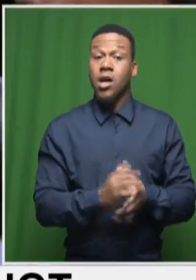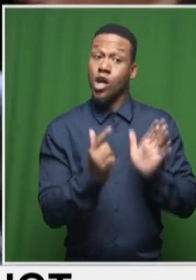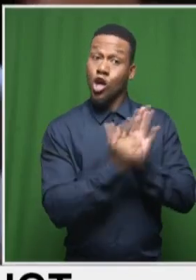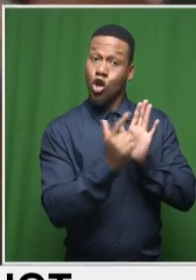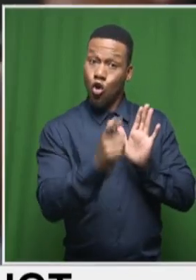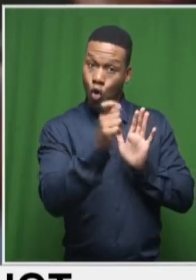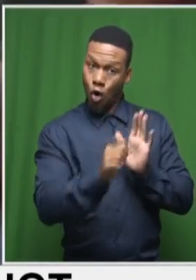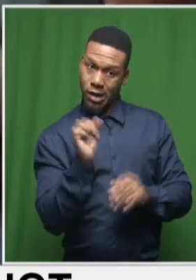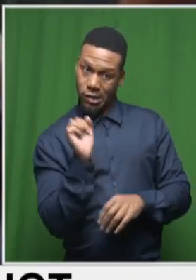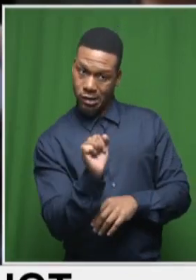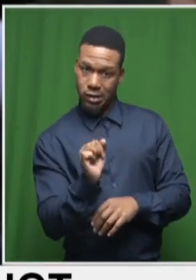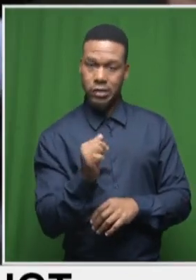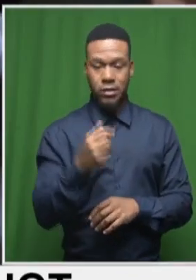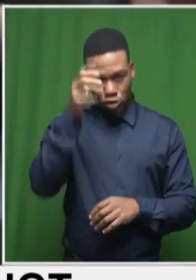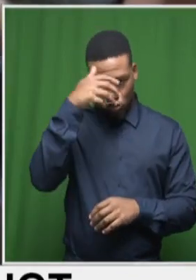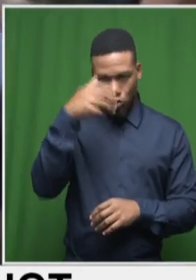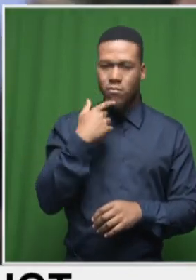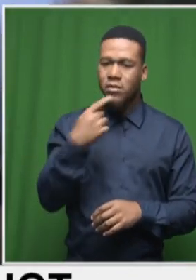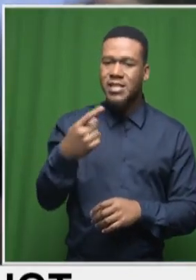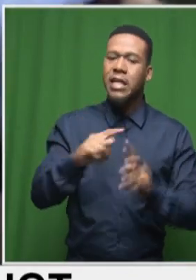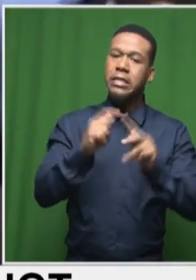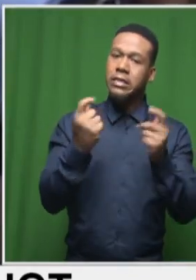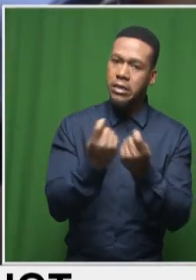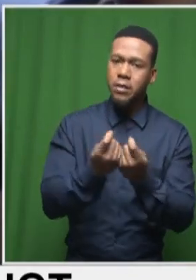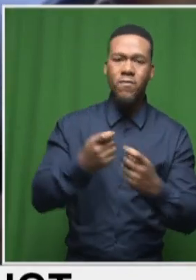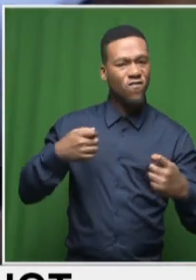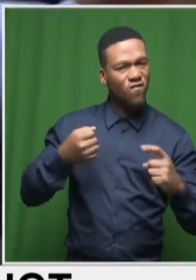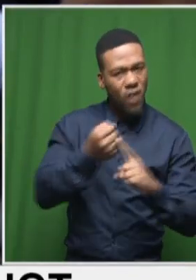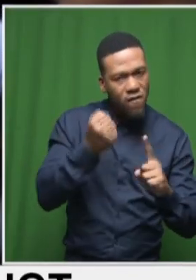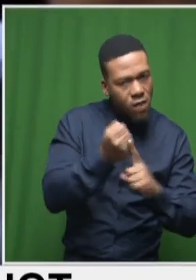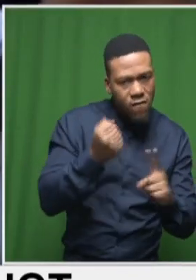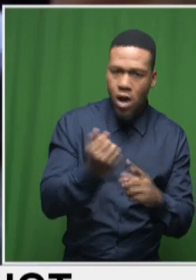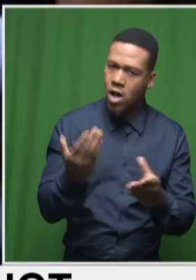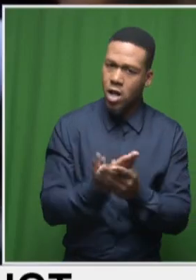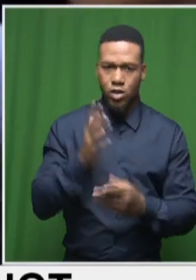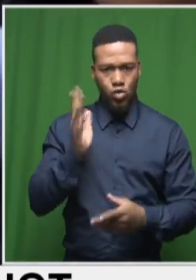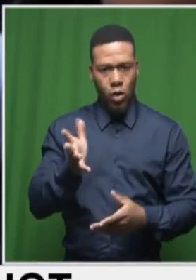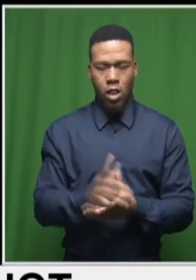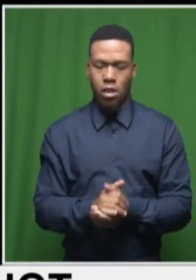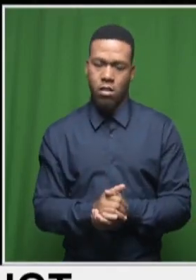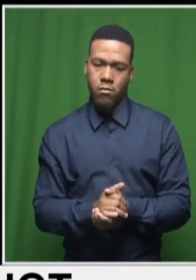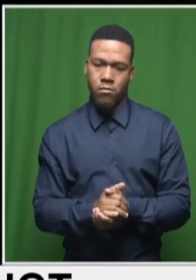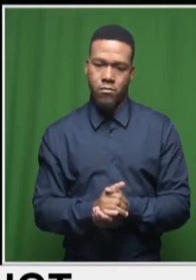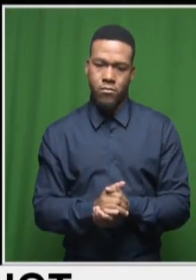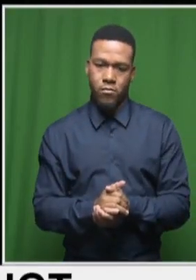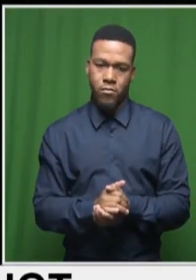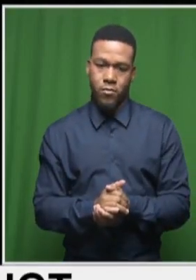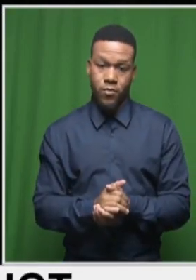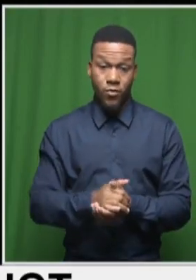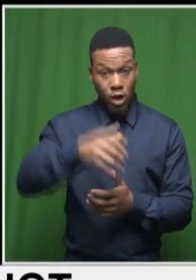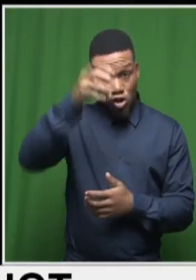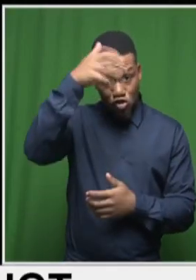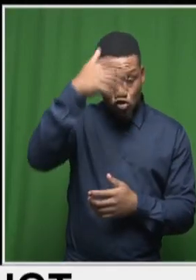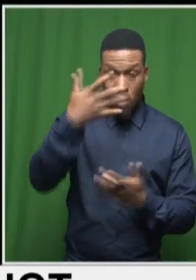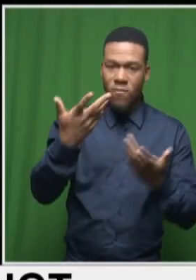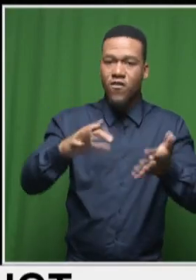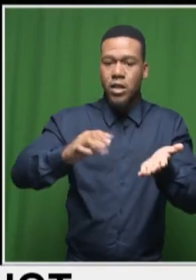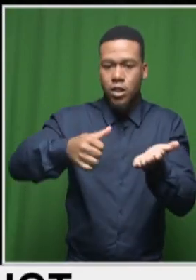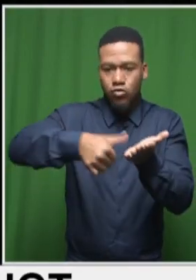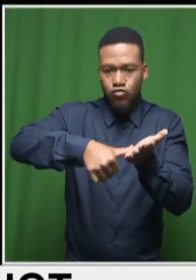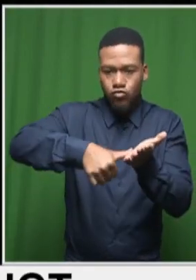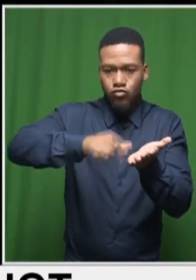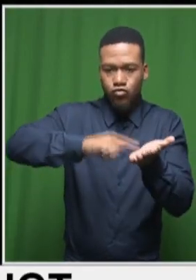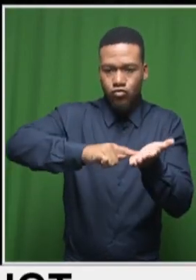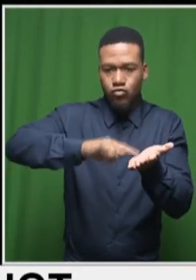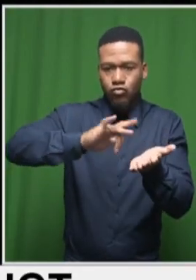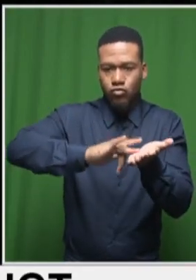the case. It's a family, it's a team, and we have one mission, and we'll achieve that. What's your next move? Trump was fingerprinted, but no mugshot